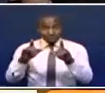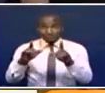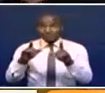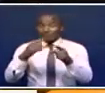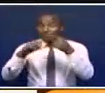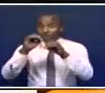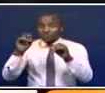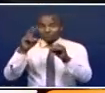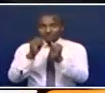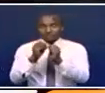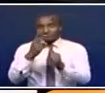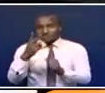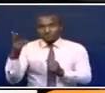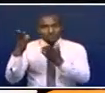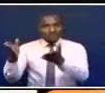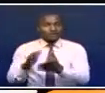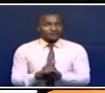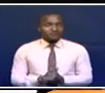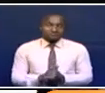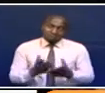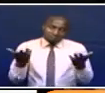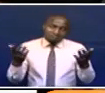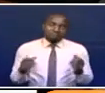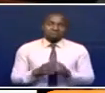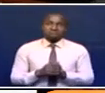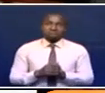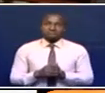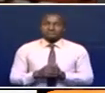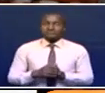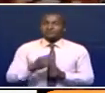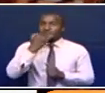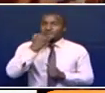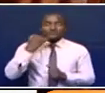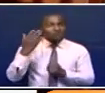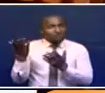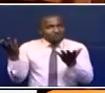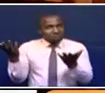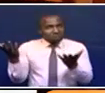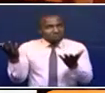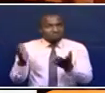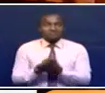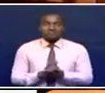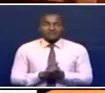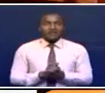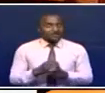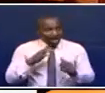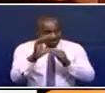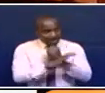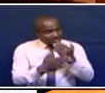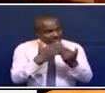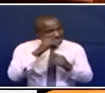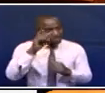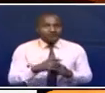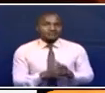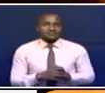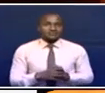always 2022. Yeah, why not? You, Ruto, but Joho, I mean, it's a crowded field. But you have a country to look after before then.